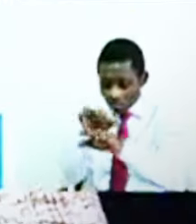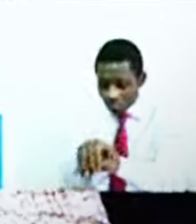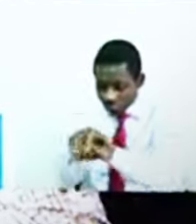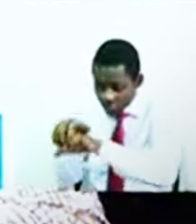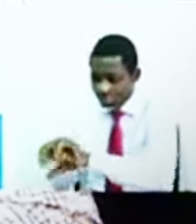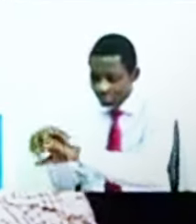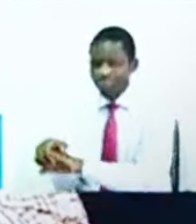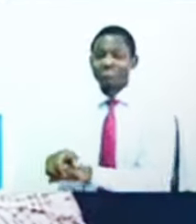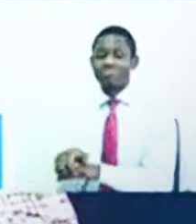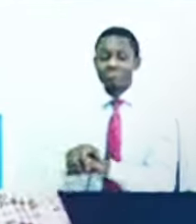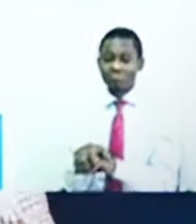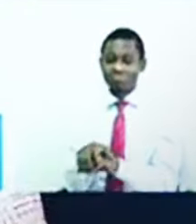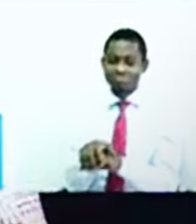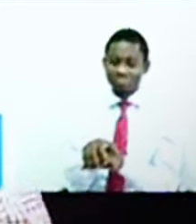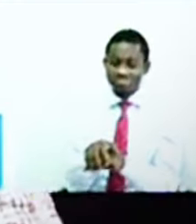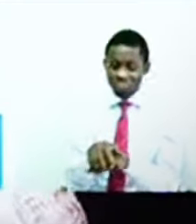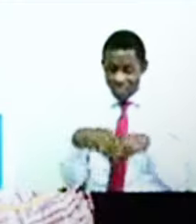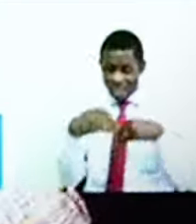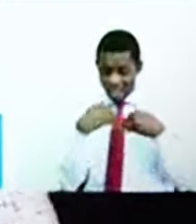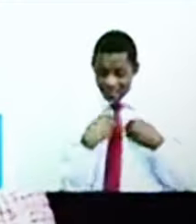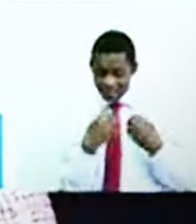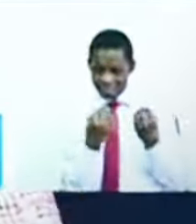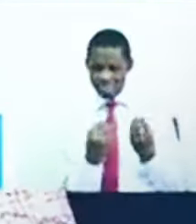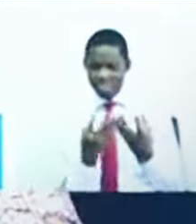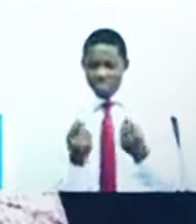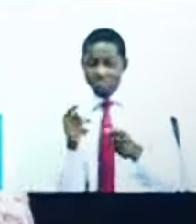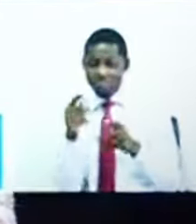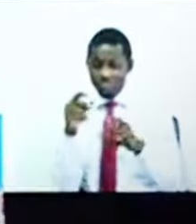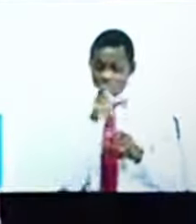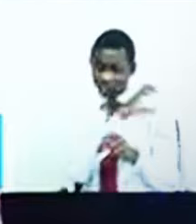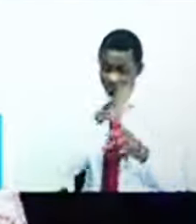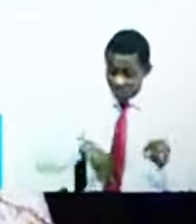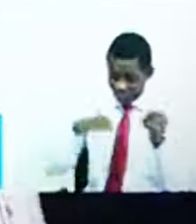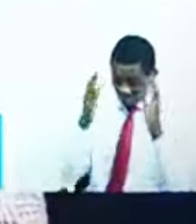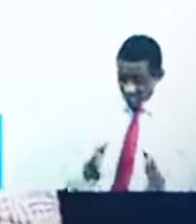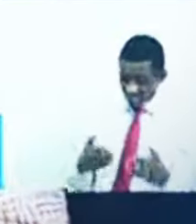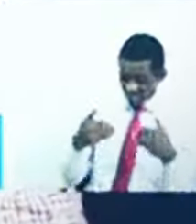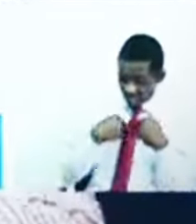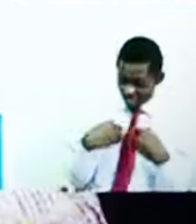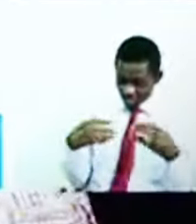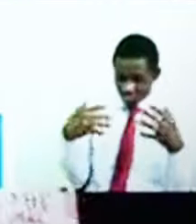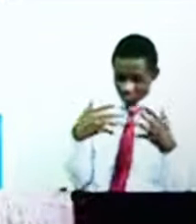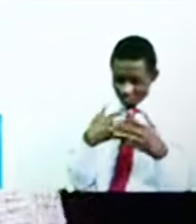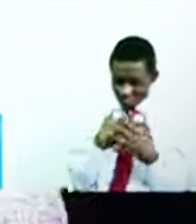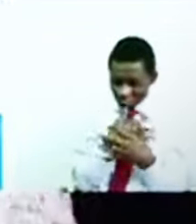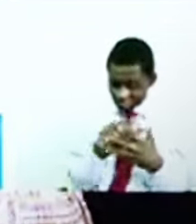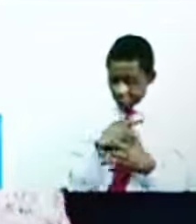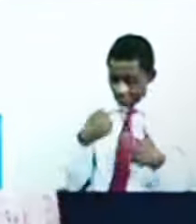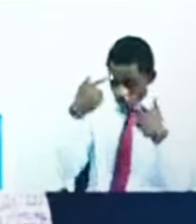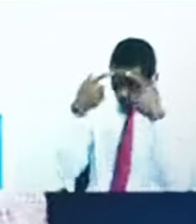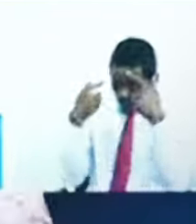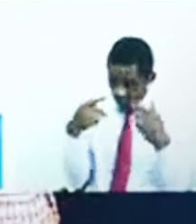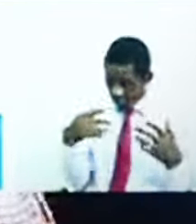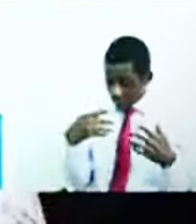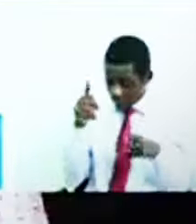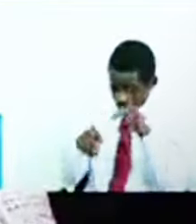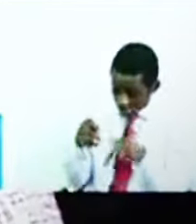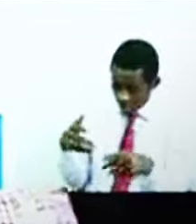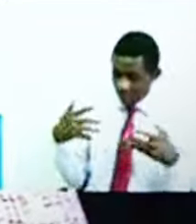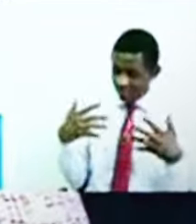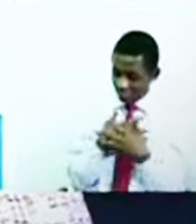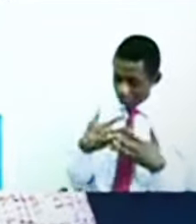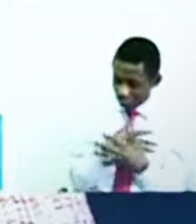yonkofa na ebinum fri Jerusalem bae no Petro hu won ehu nti ofra se se oyɛ ne ho